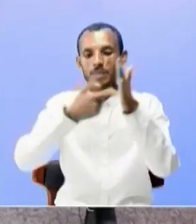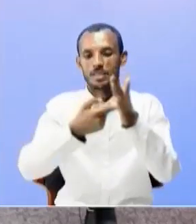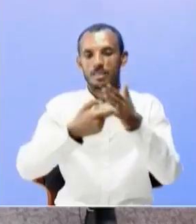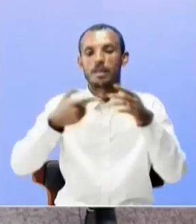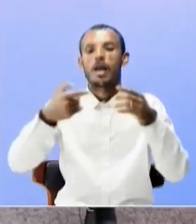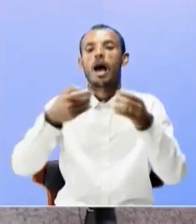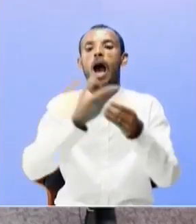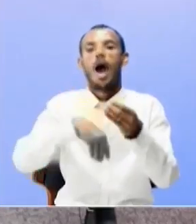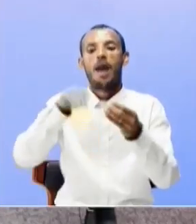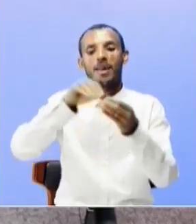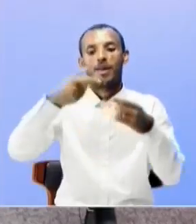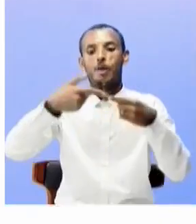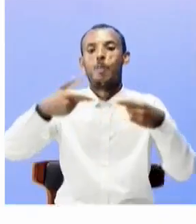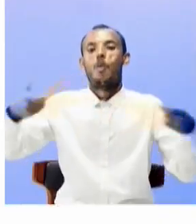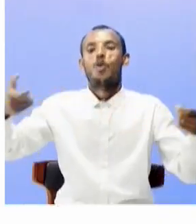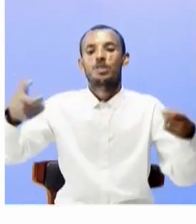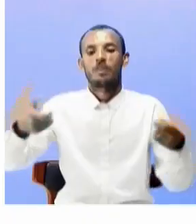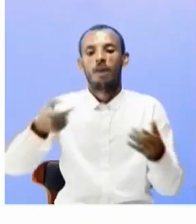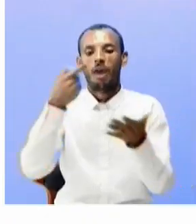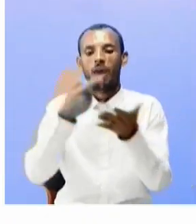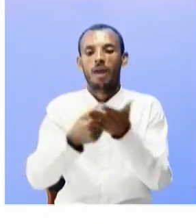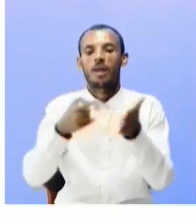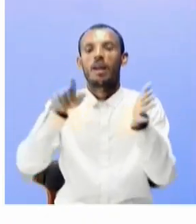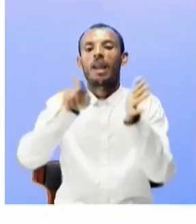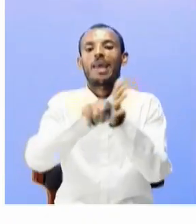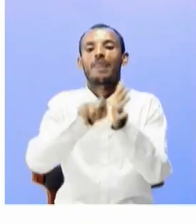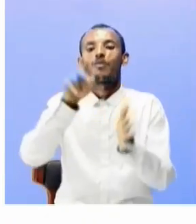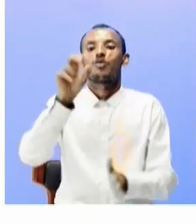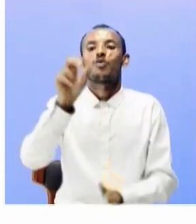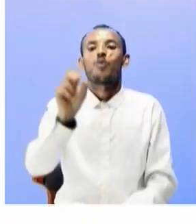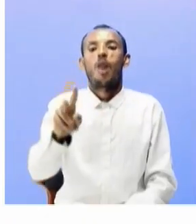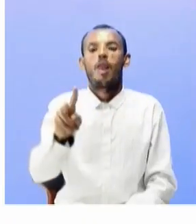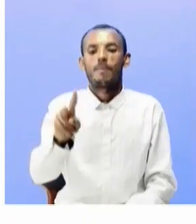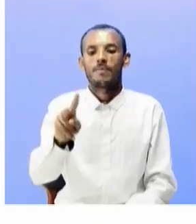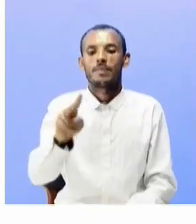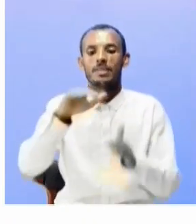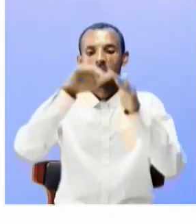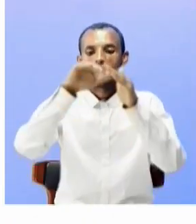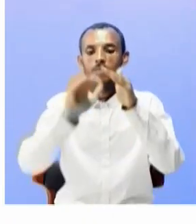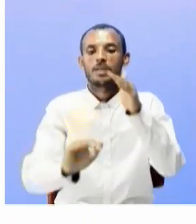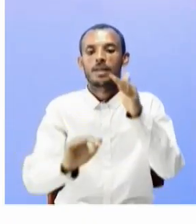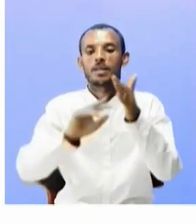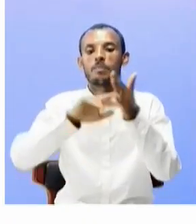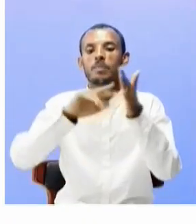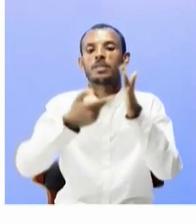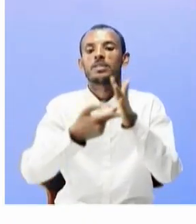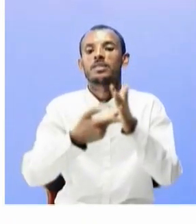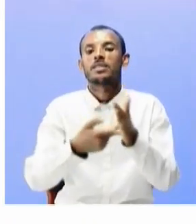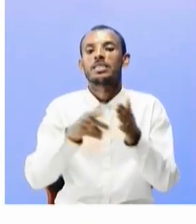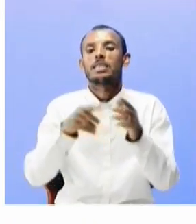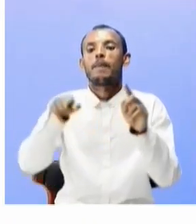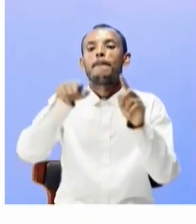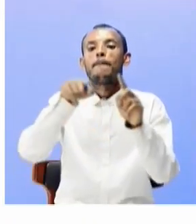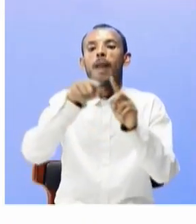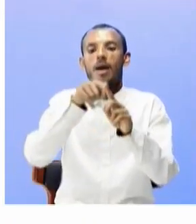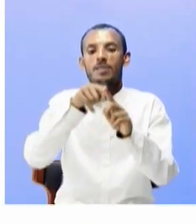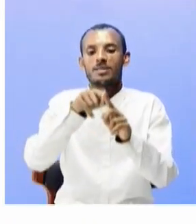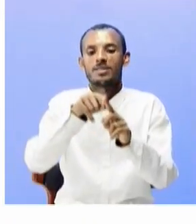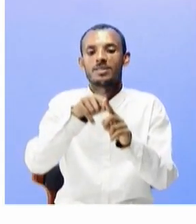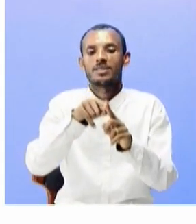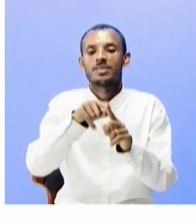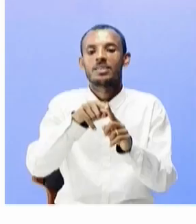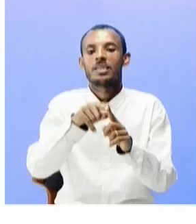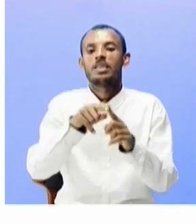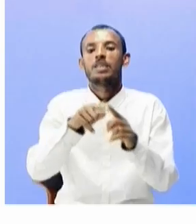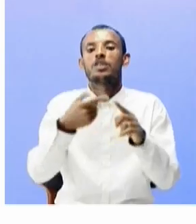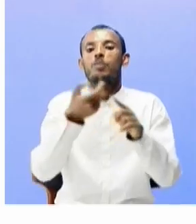the opposite. So here, negative 12, subtracting means this becomes plus. What is opposite